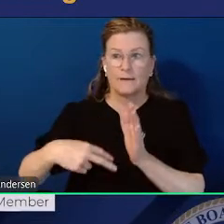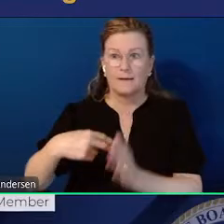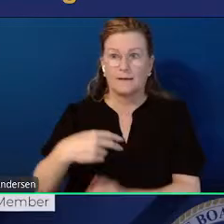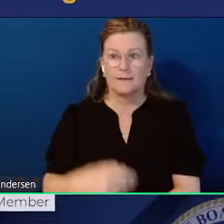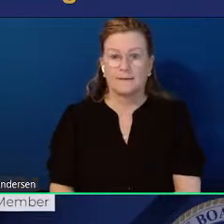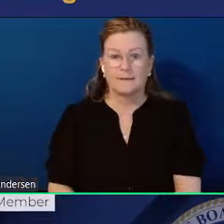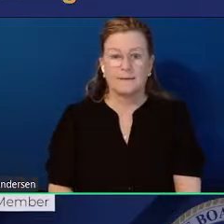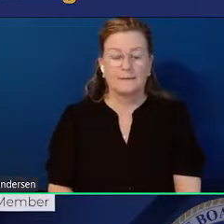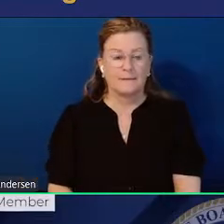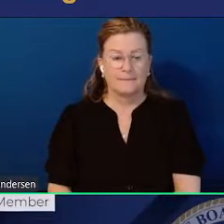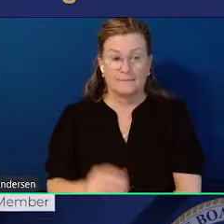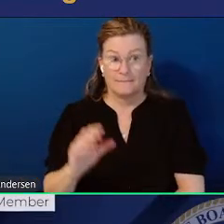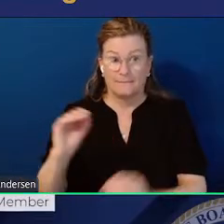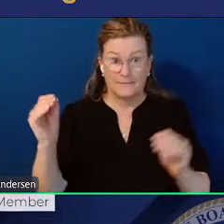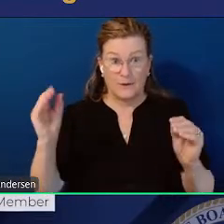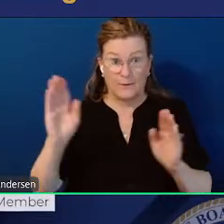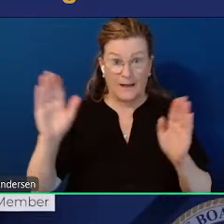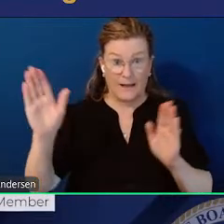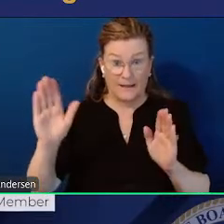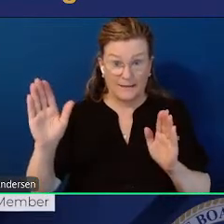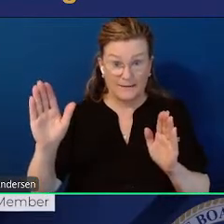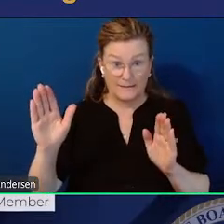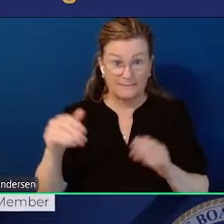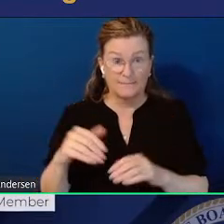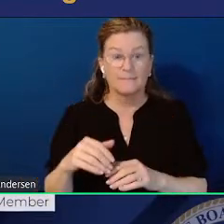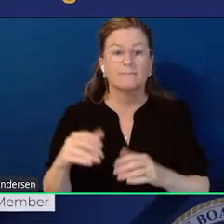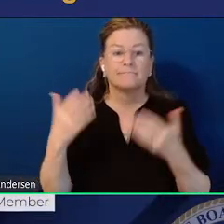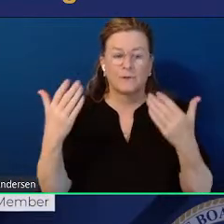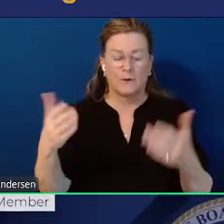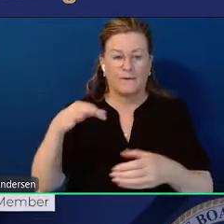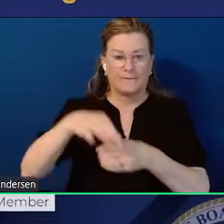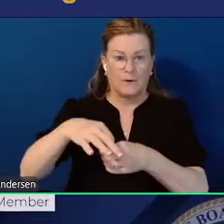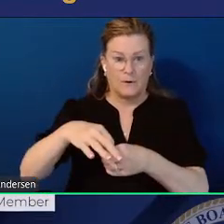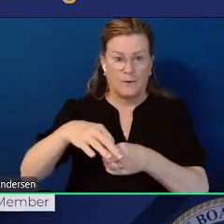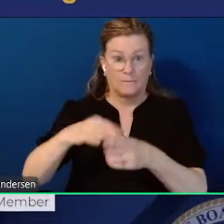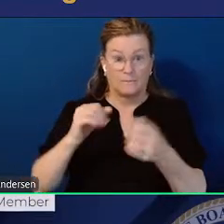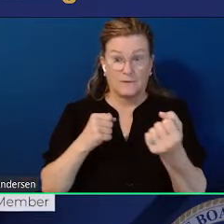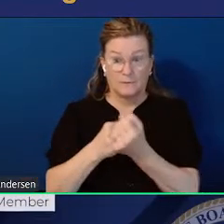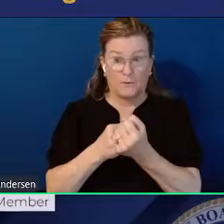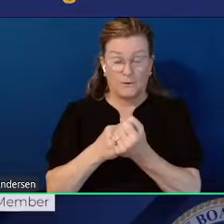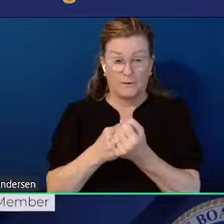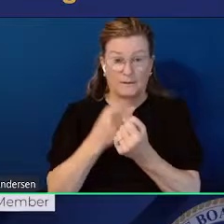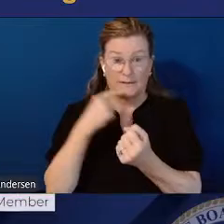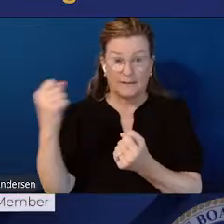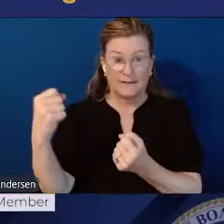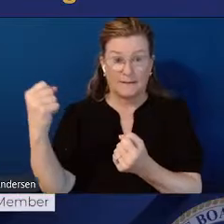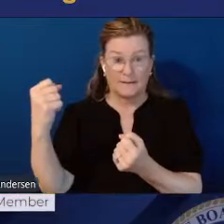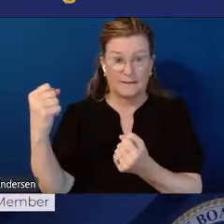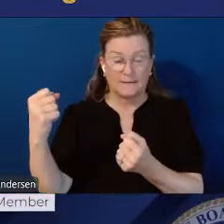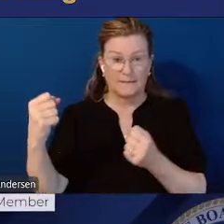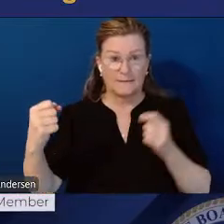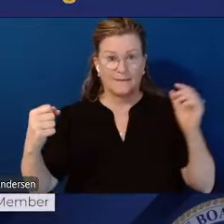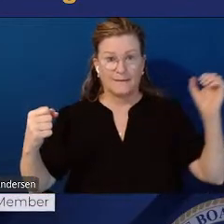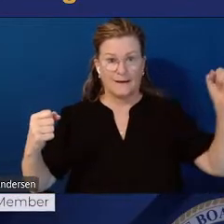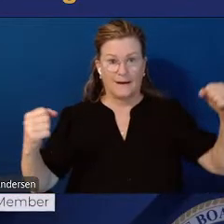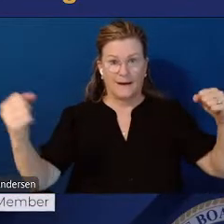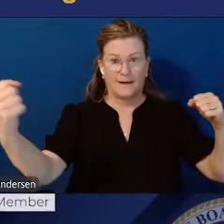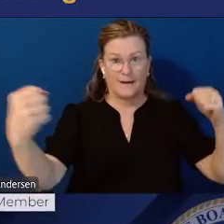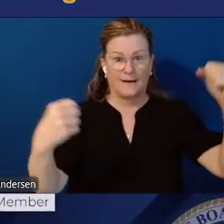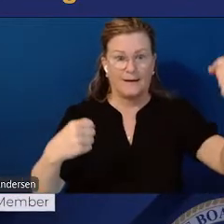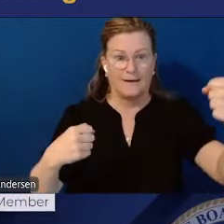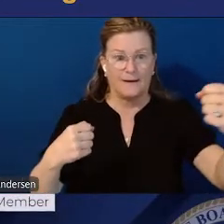I'm not seeing any hands from our board members. Let's go ahead and vote. All those in favor say aye. Aye.